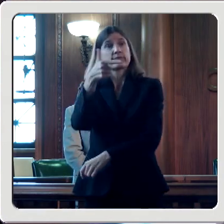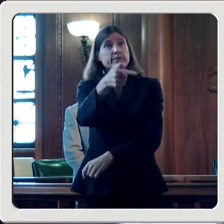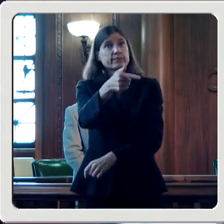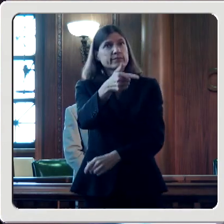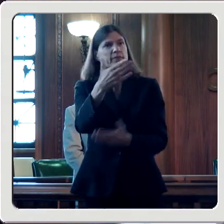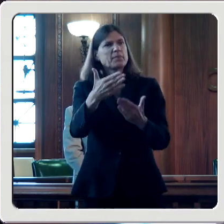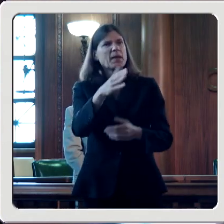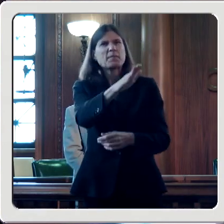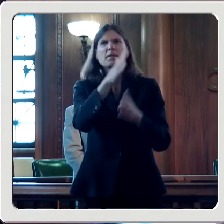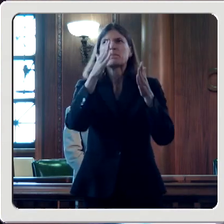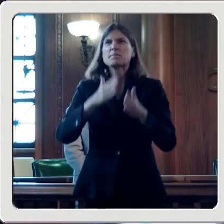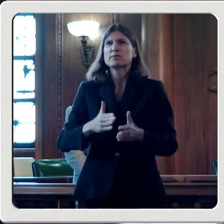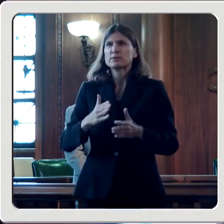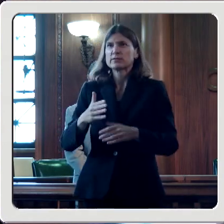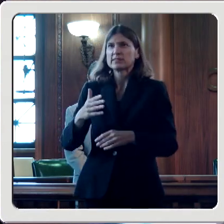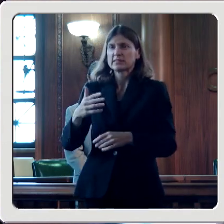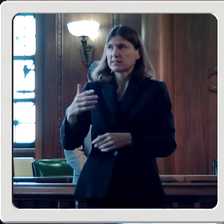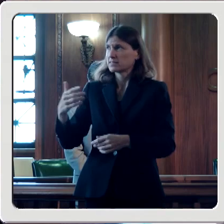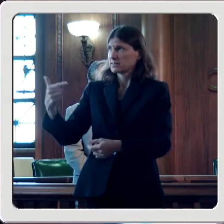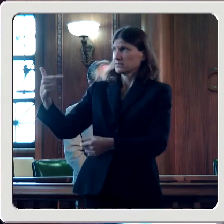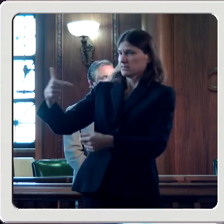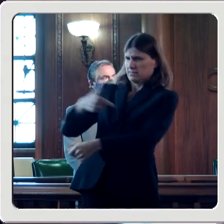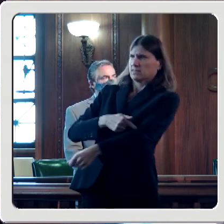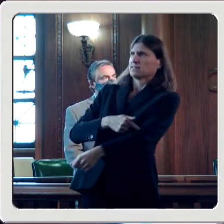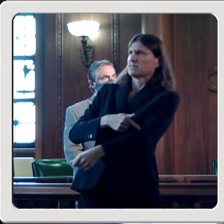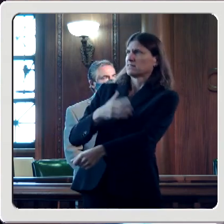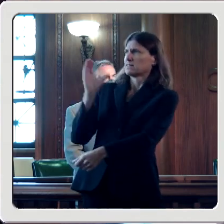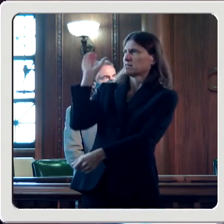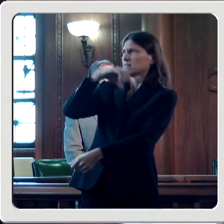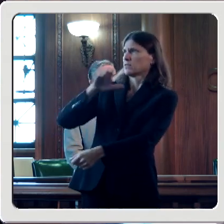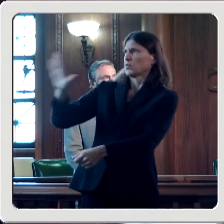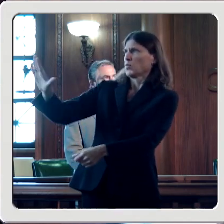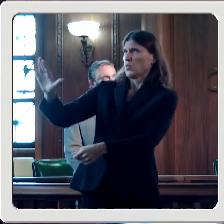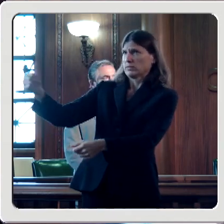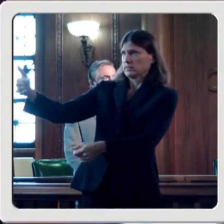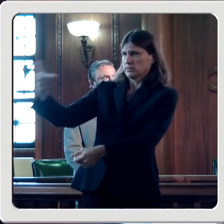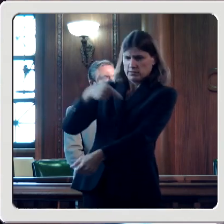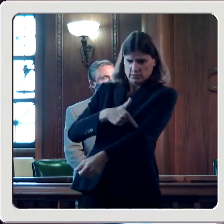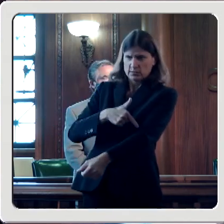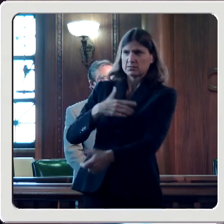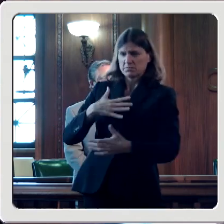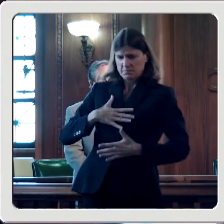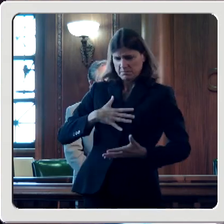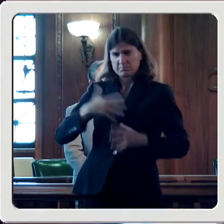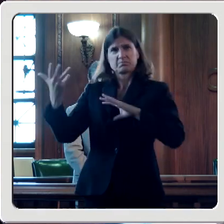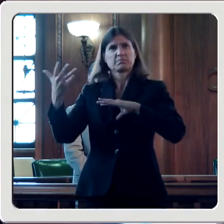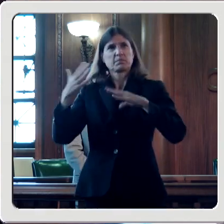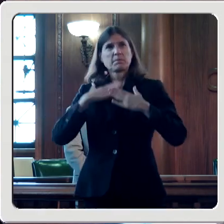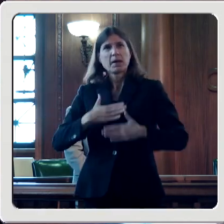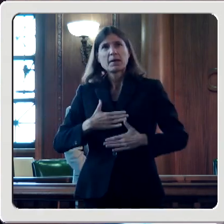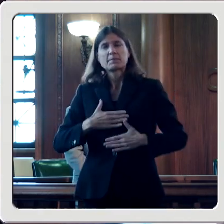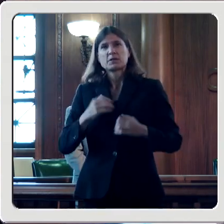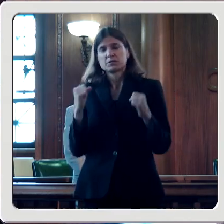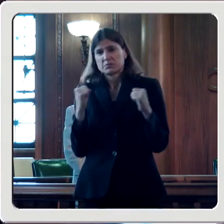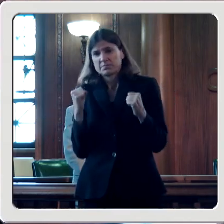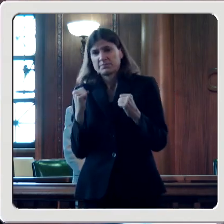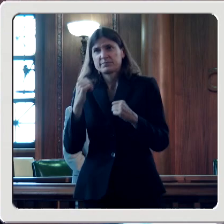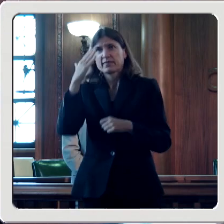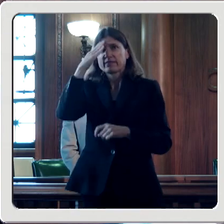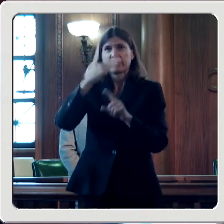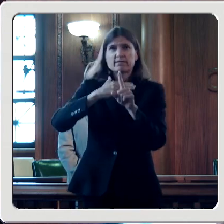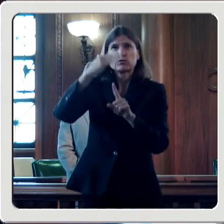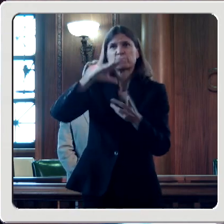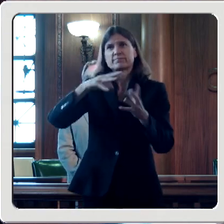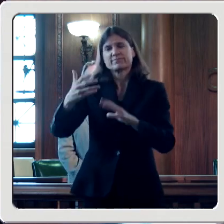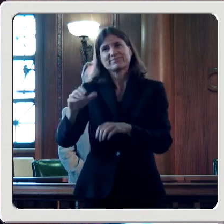be, so that it can cause fevers and chills and organ damage, and so it's not a free lunch. So it's just, you